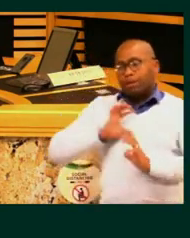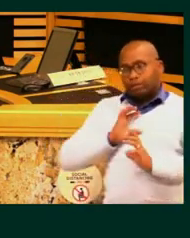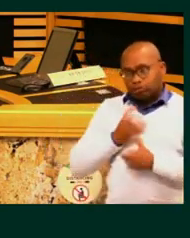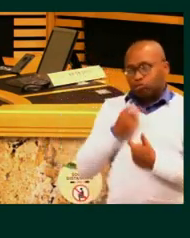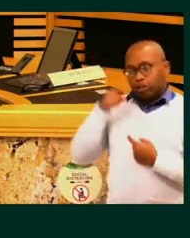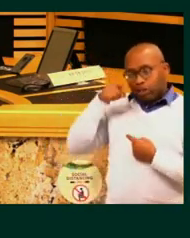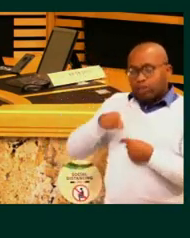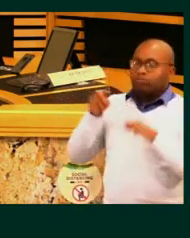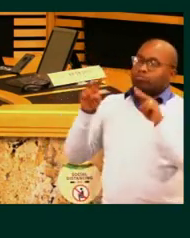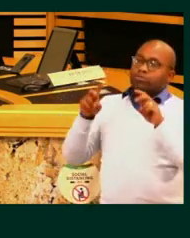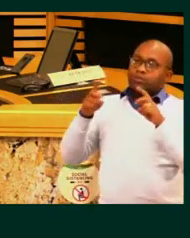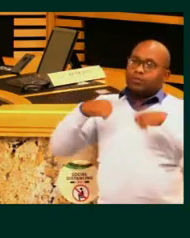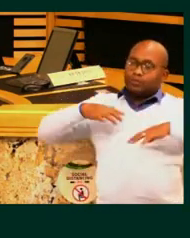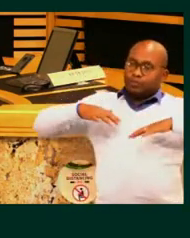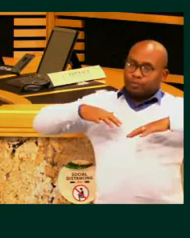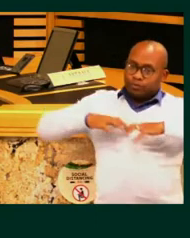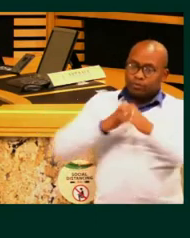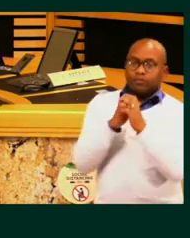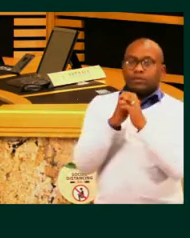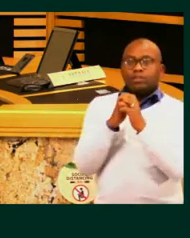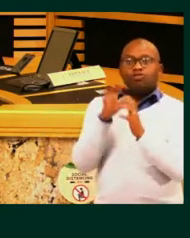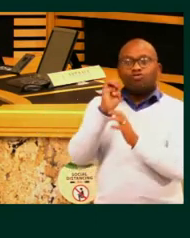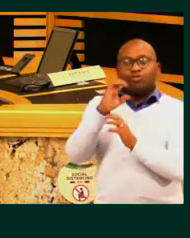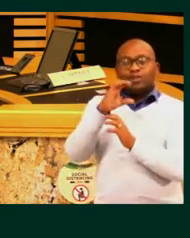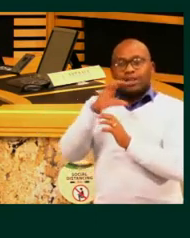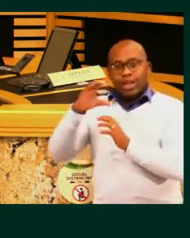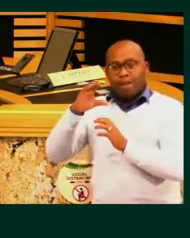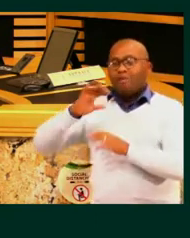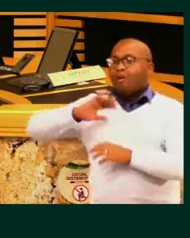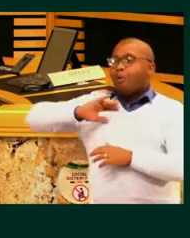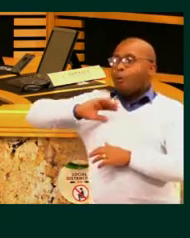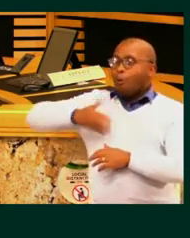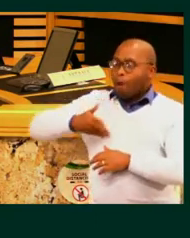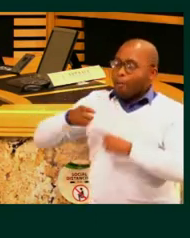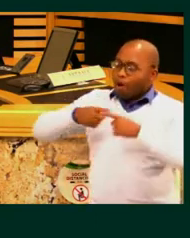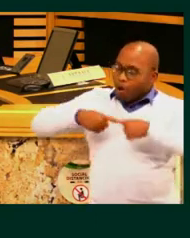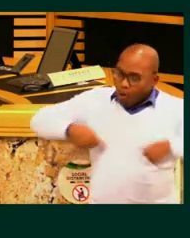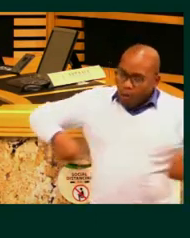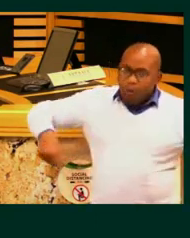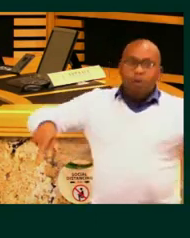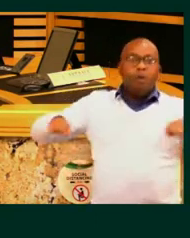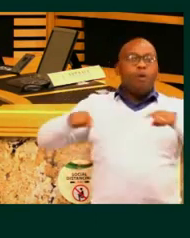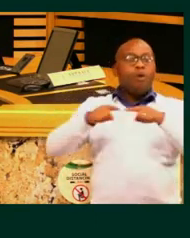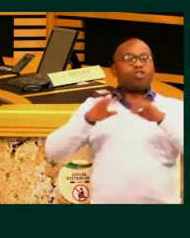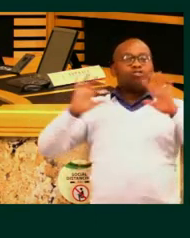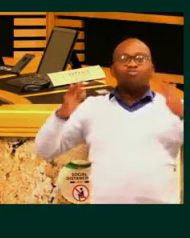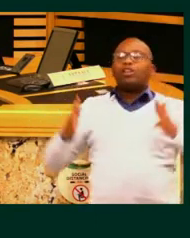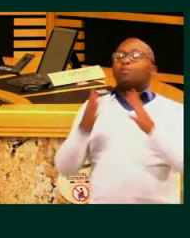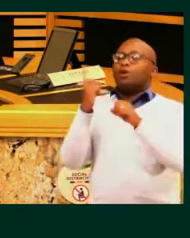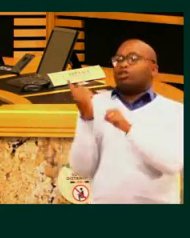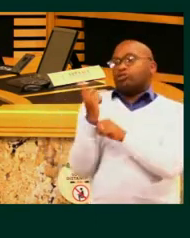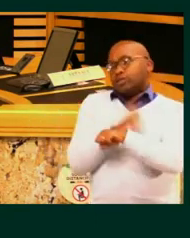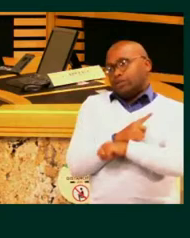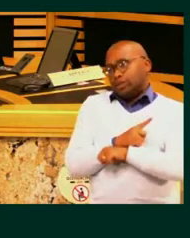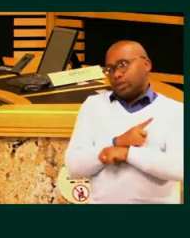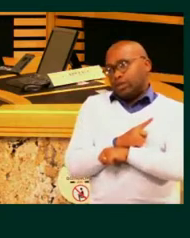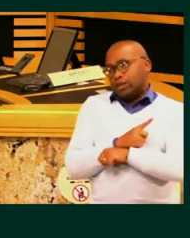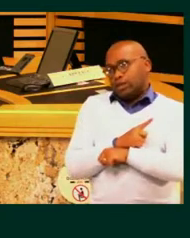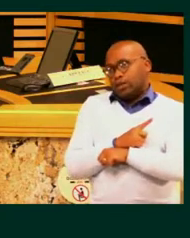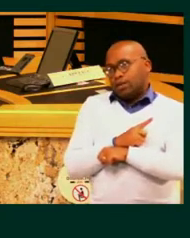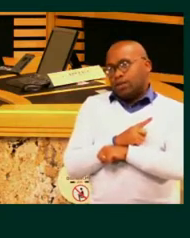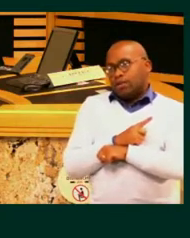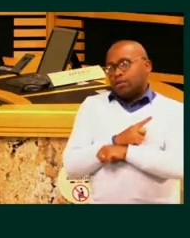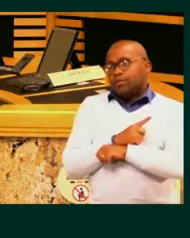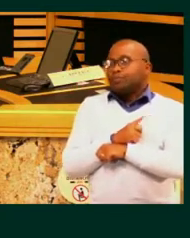let us jointly Forge an Eastern Cape where our women are revered safe and celebrated daily your commitment our shared vision and